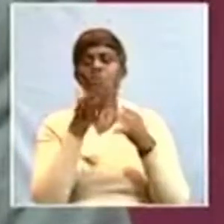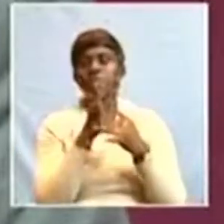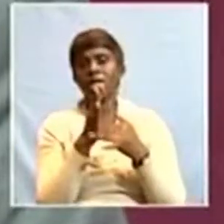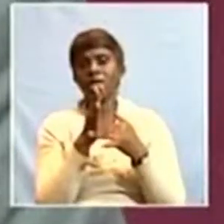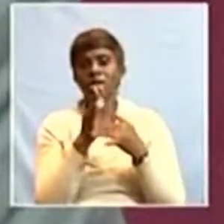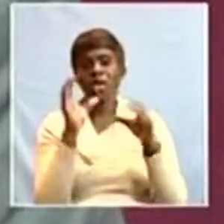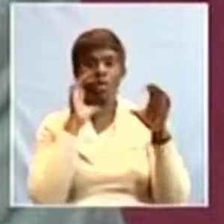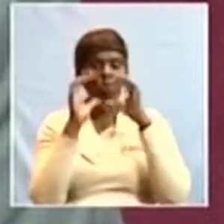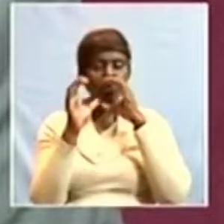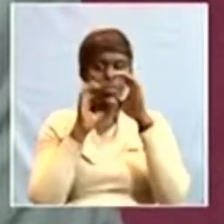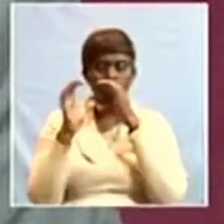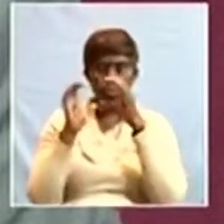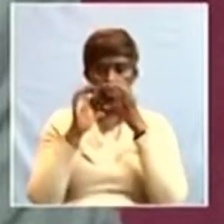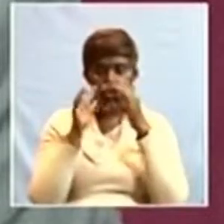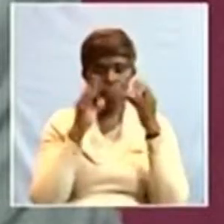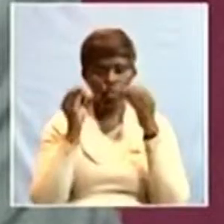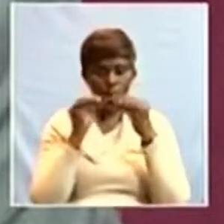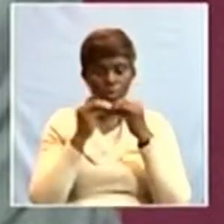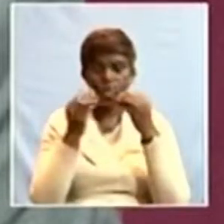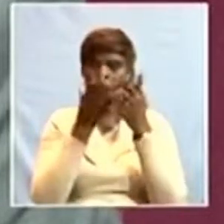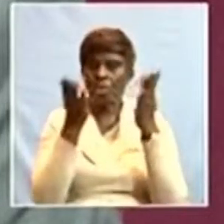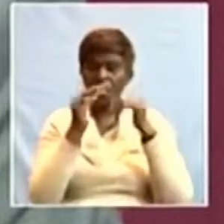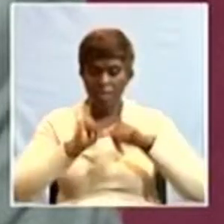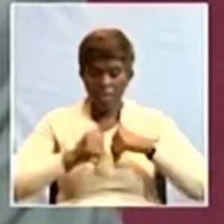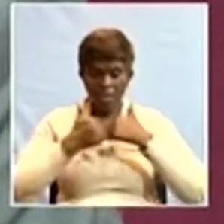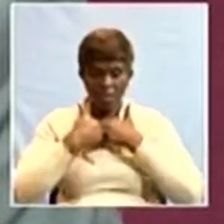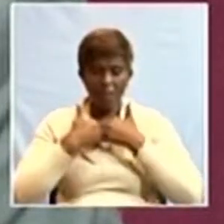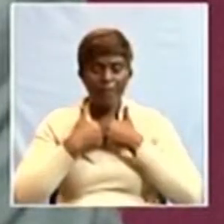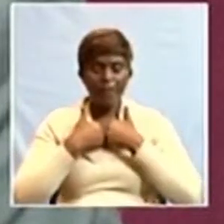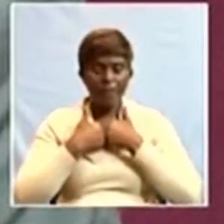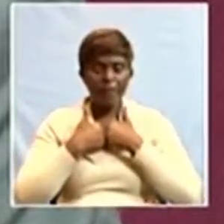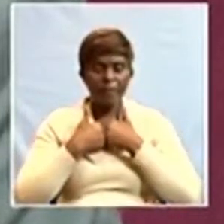the correspondence where we are